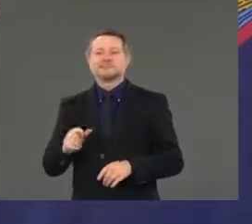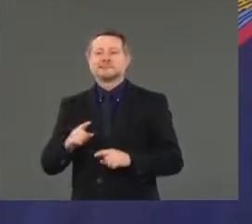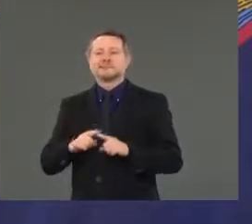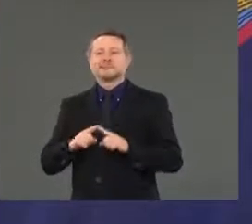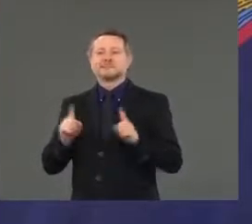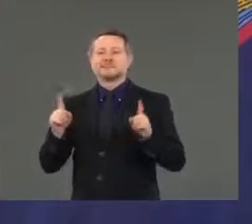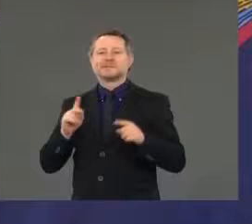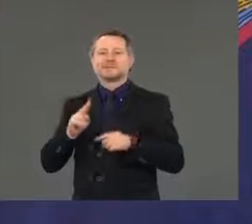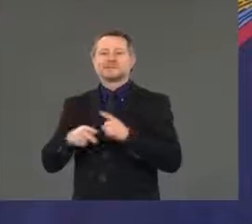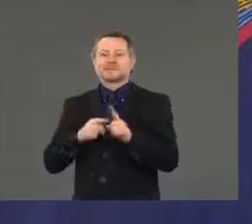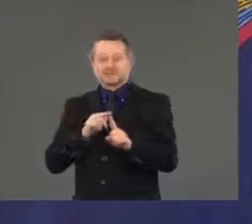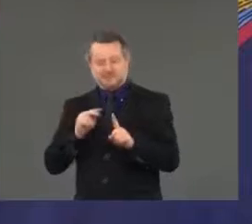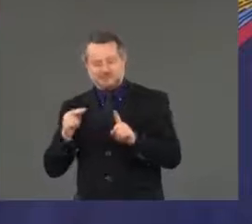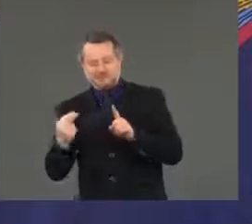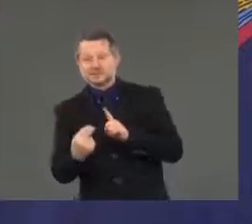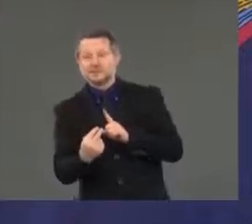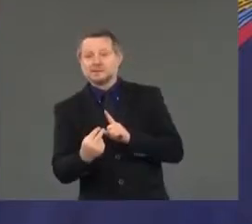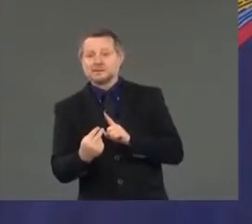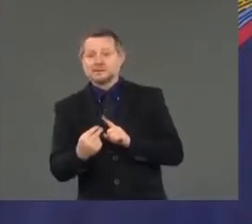now, once they're checking for COVID.